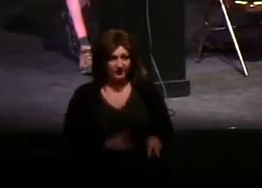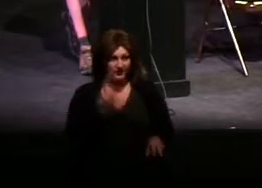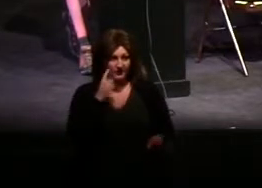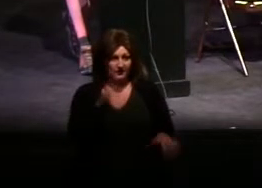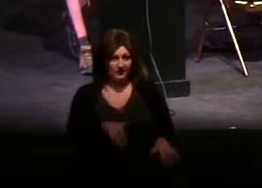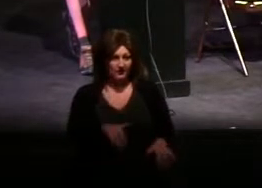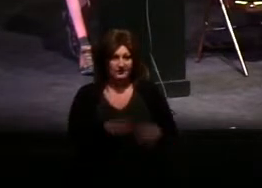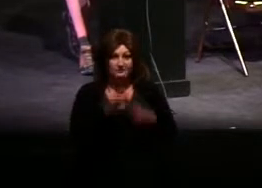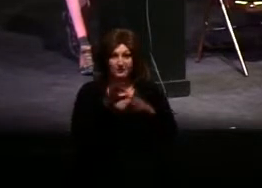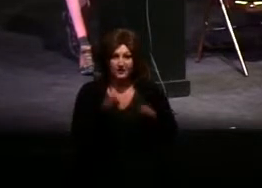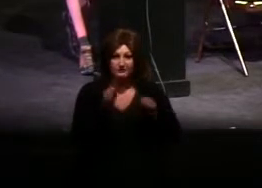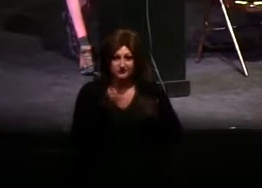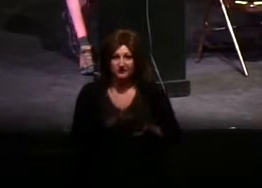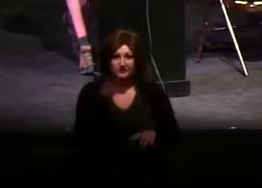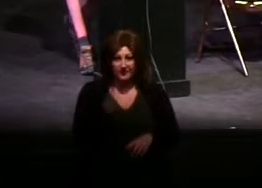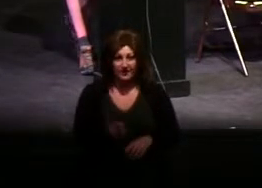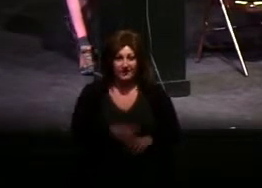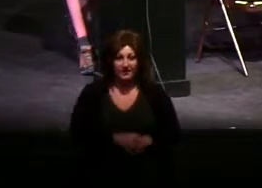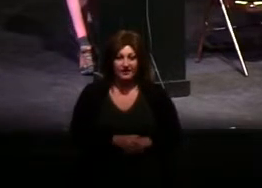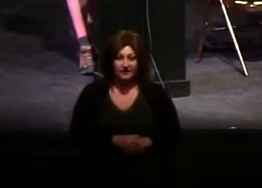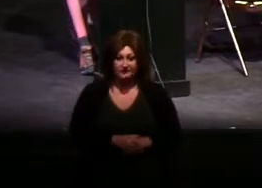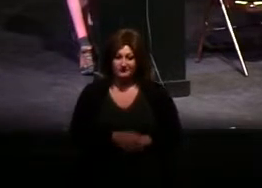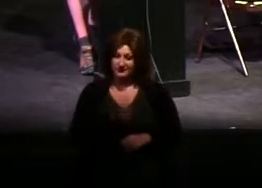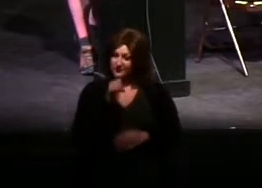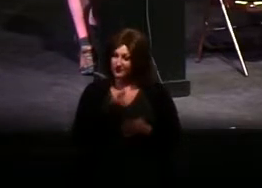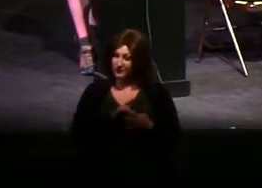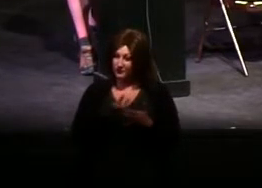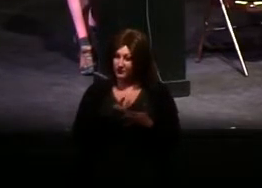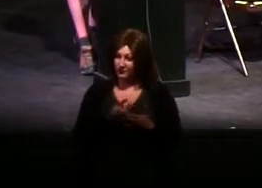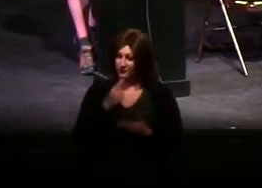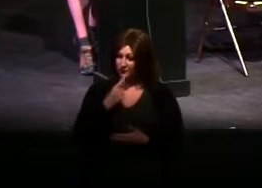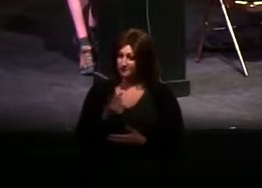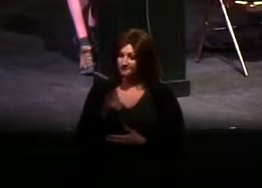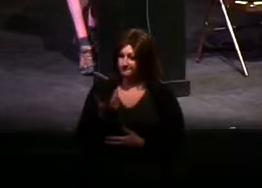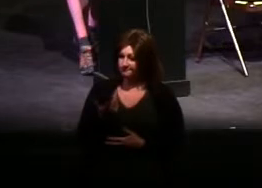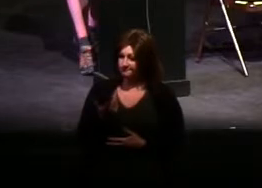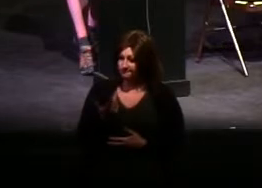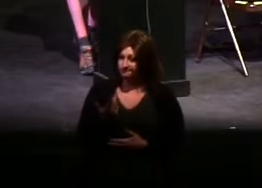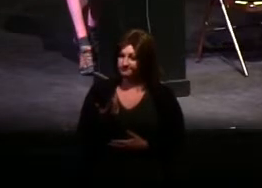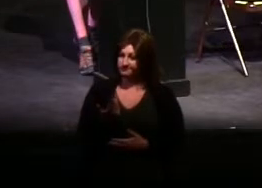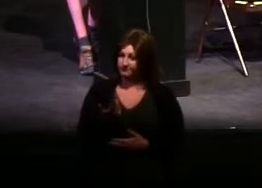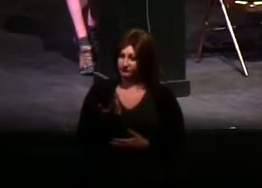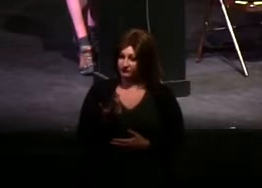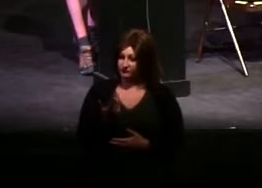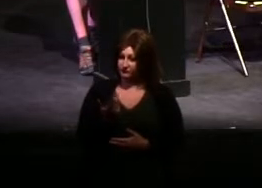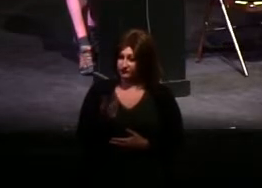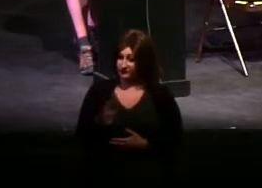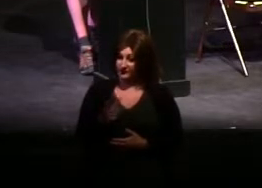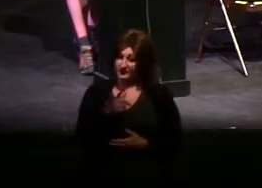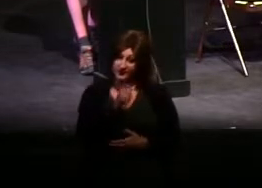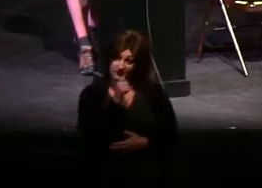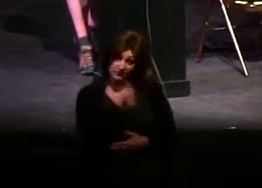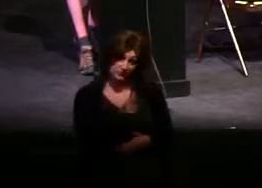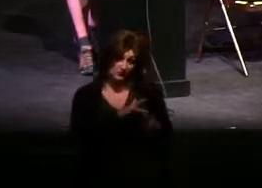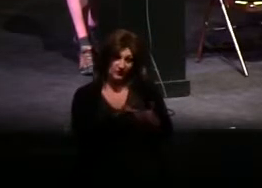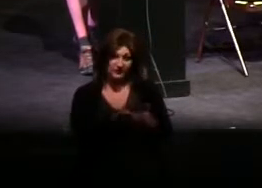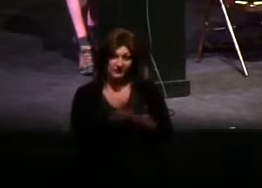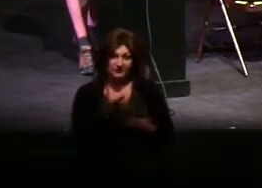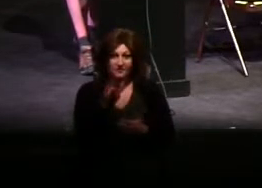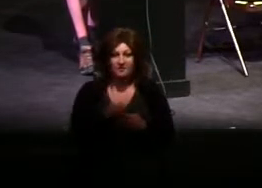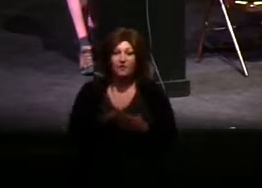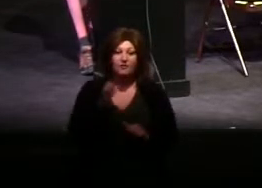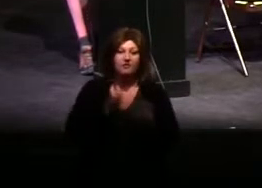powers. "I didn't mean to be rude," Cheryl said suddenly. "You weren't," Keita said. "We're